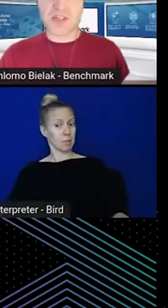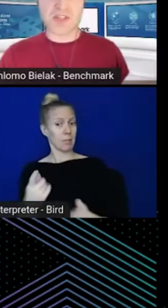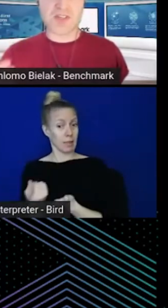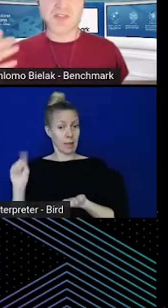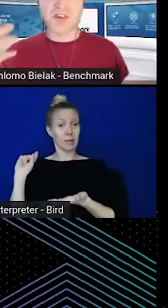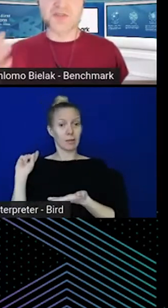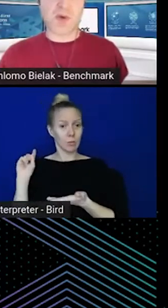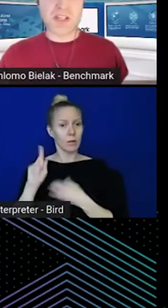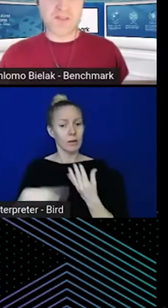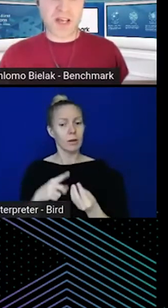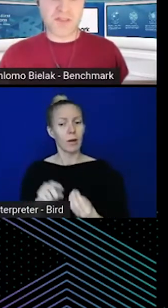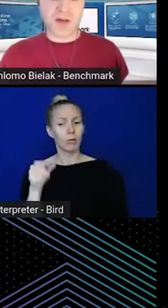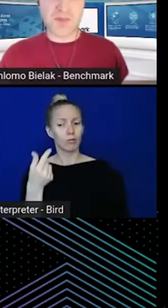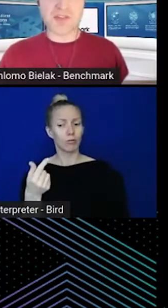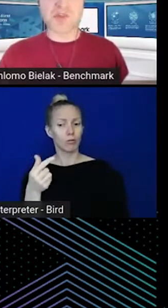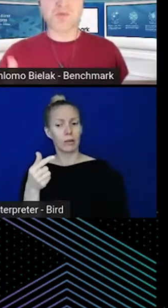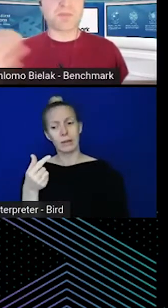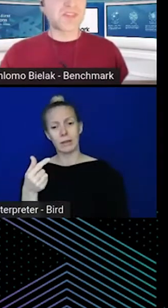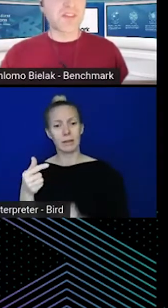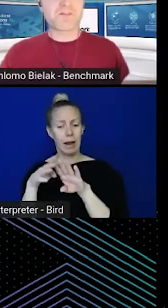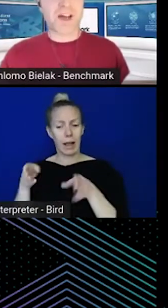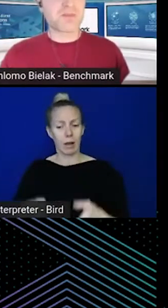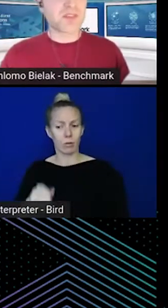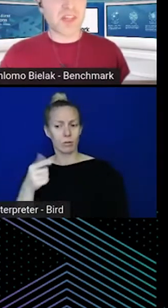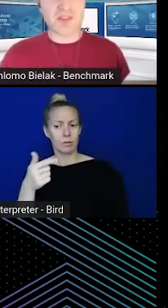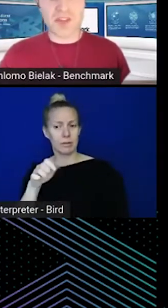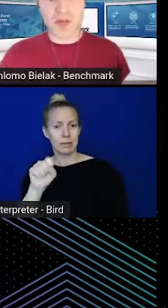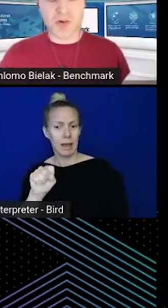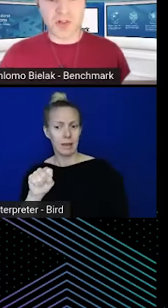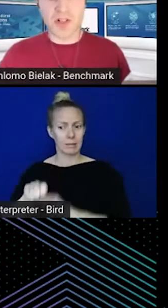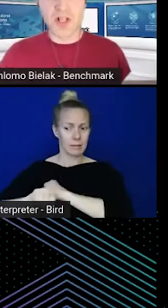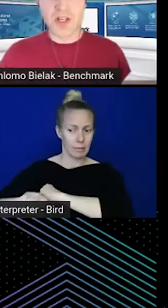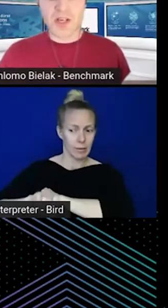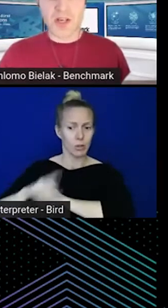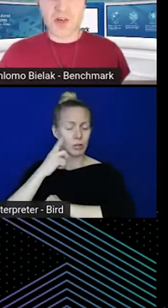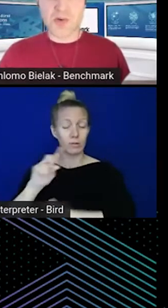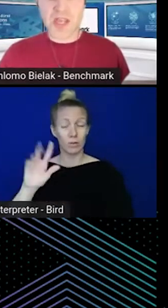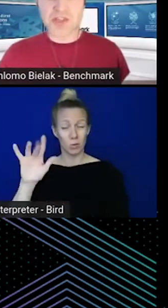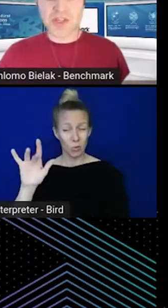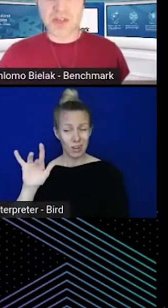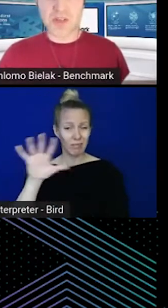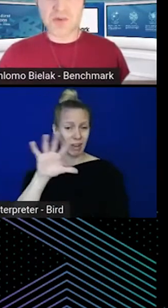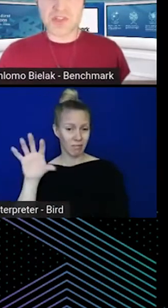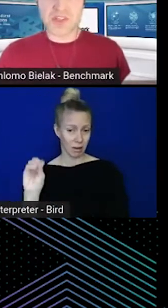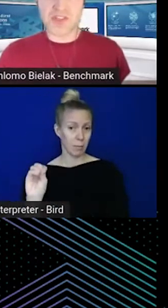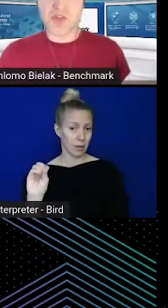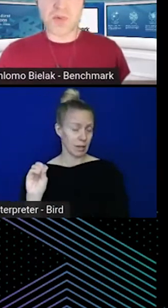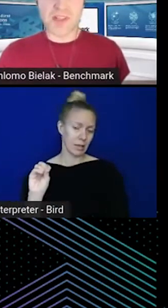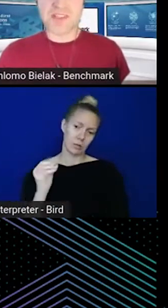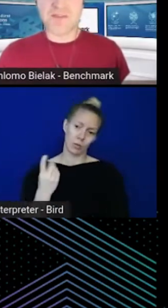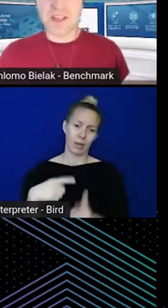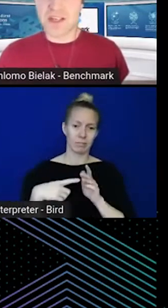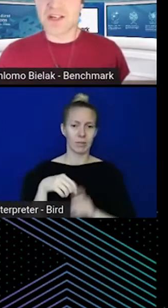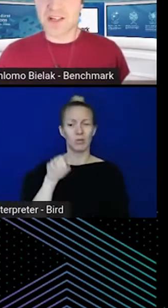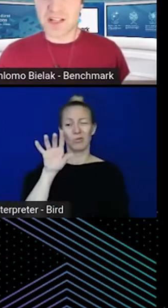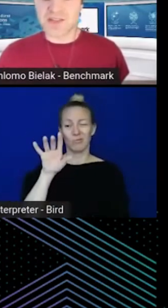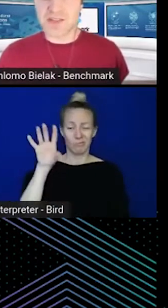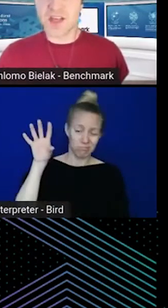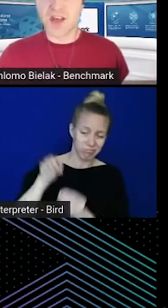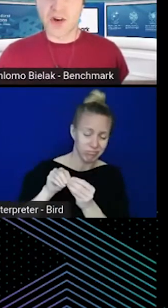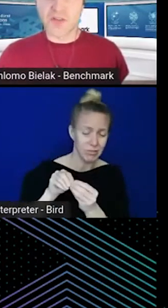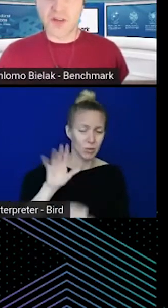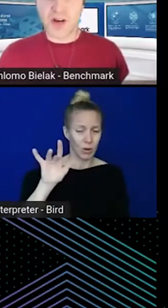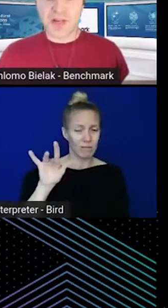gas emissions of 25 companies, which represent 5% of the total creation, which is 2.7